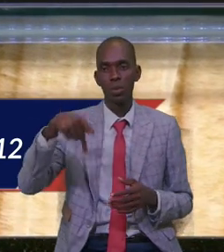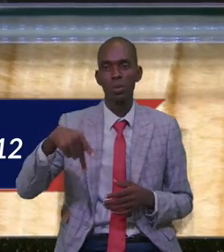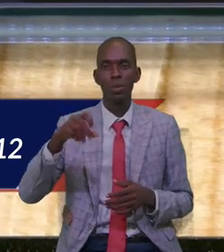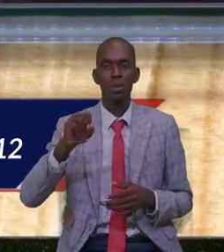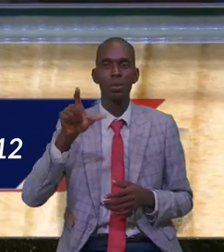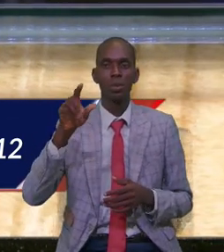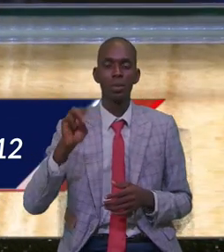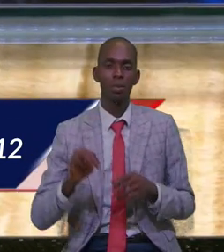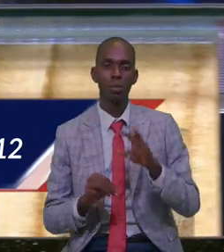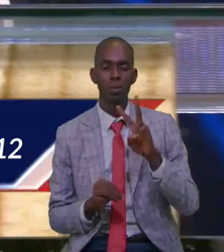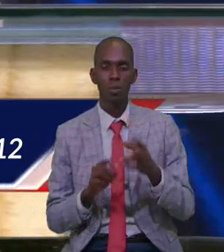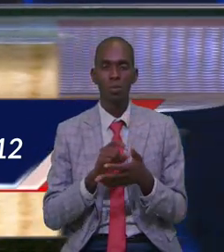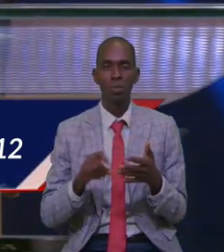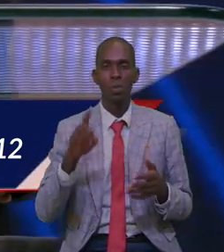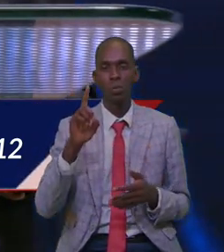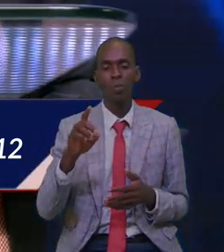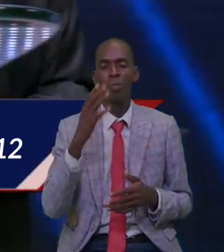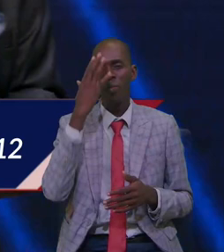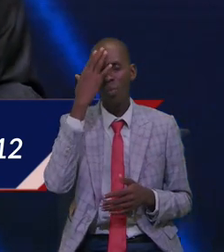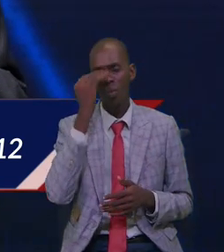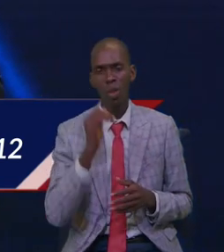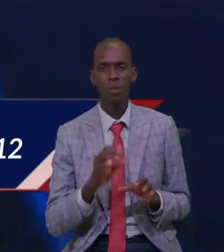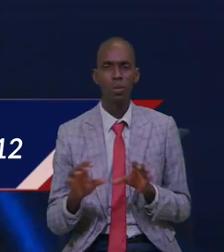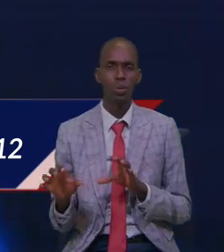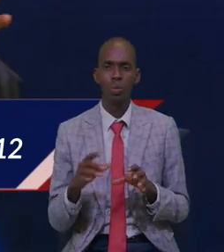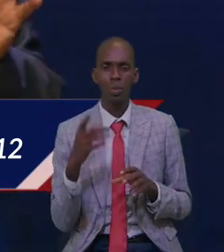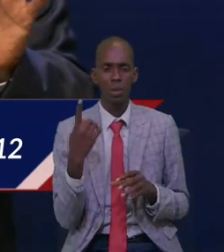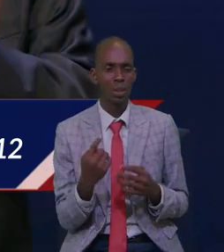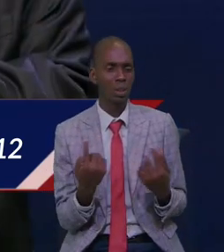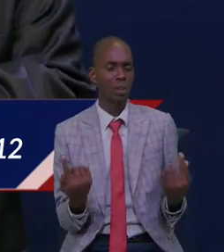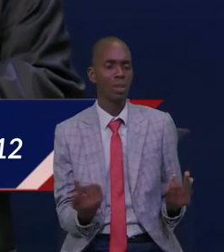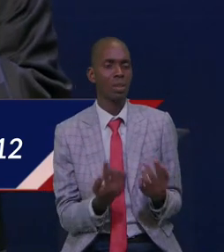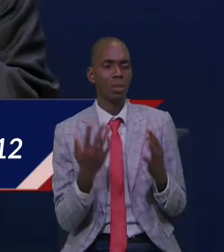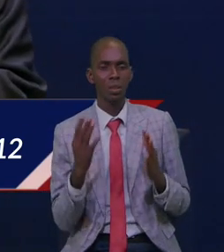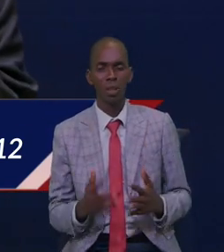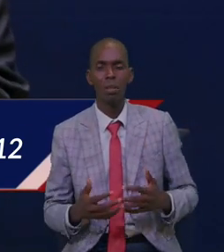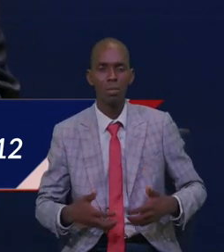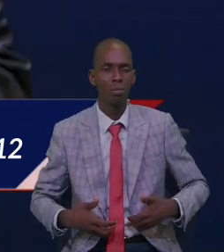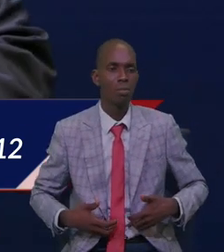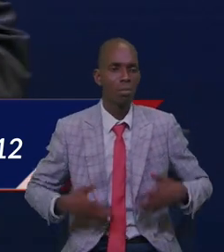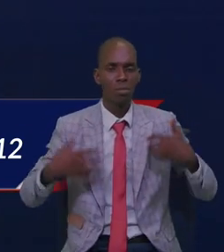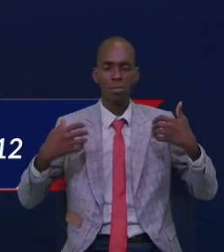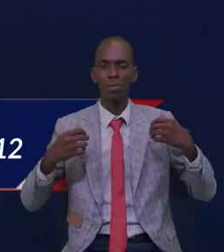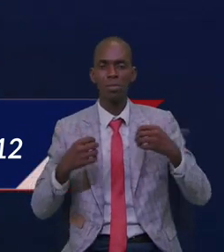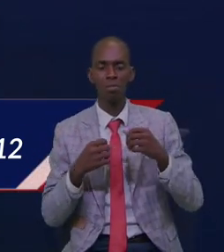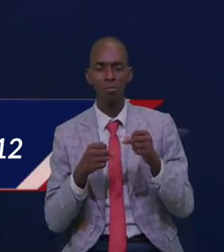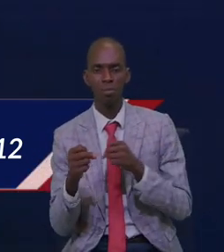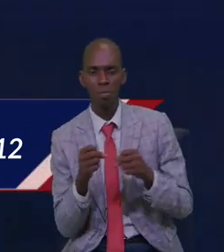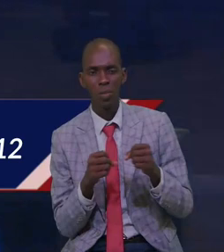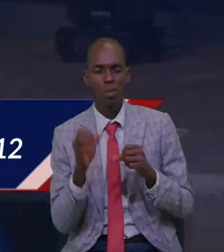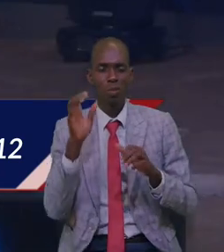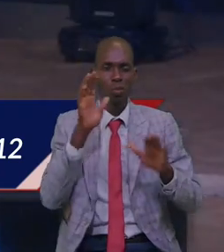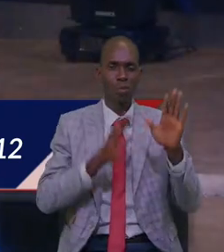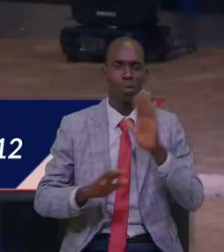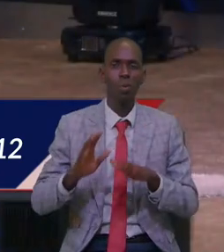1. Why do the heathen rage? Babylonian government, heathen. All the